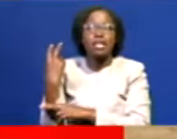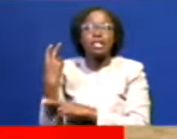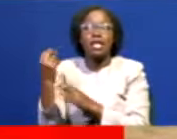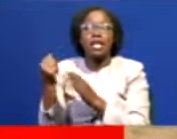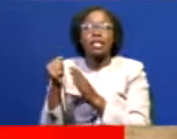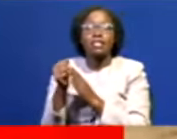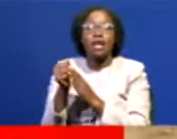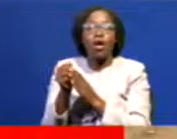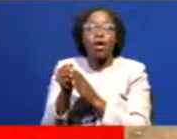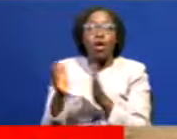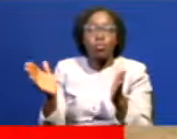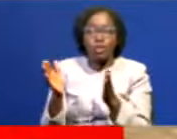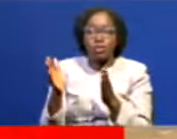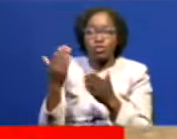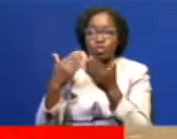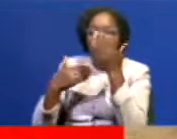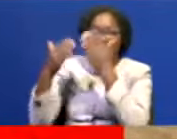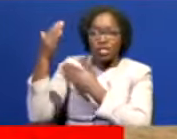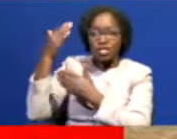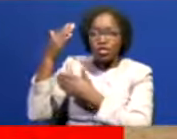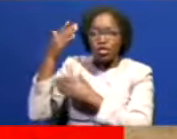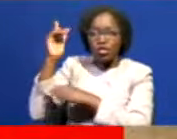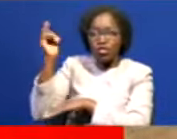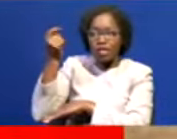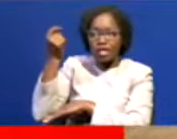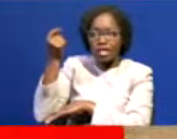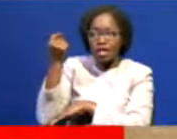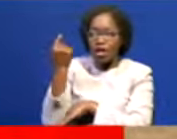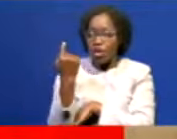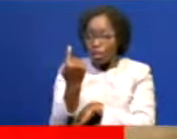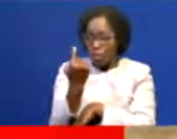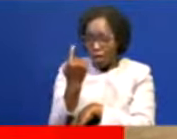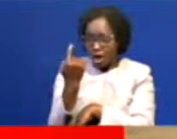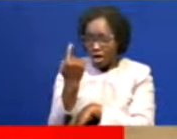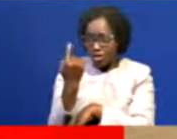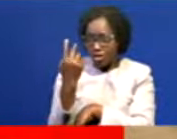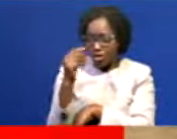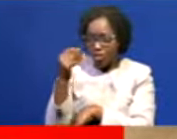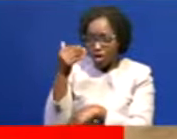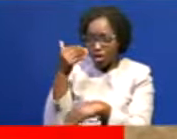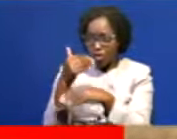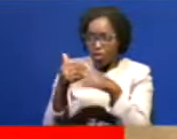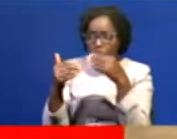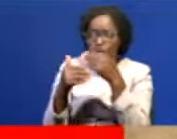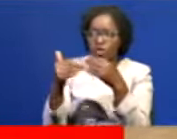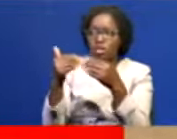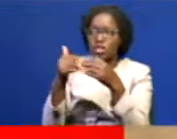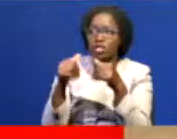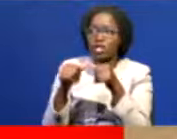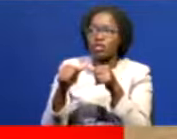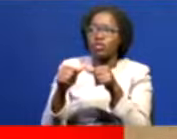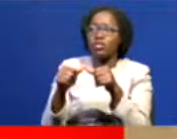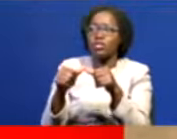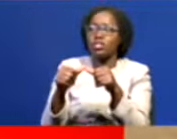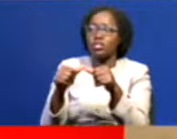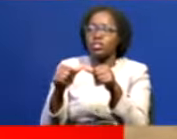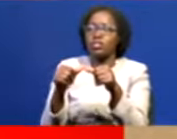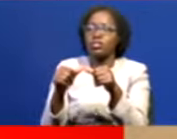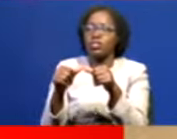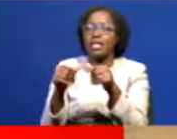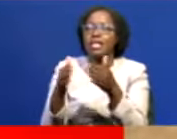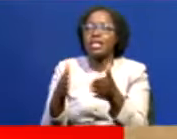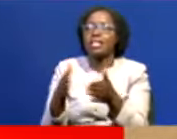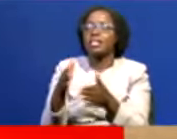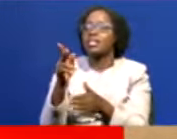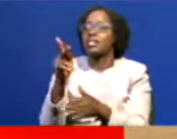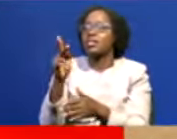Open University of Kenya. This is one of the construction that has been ongoing right here at the